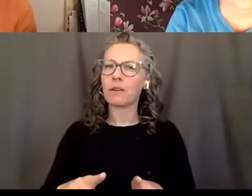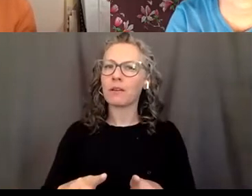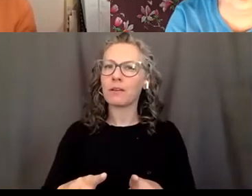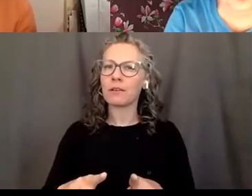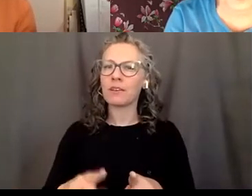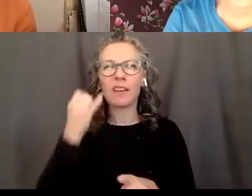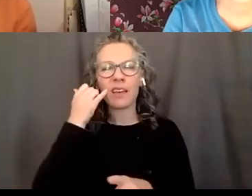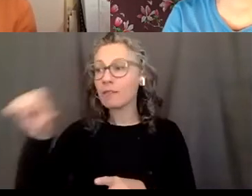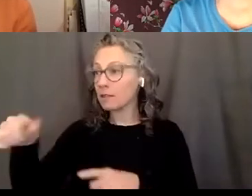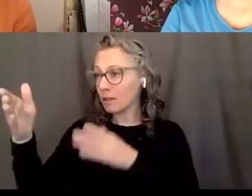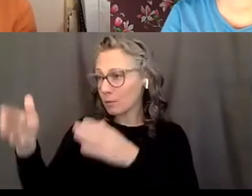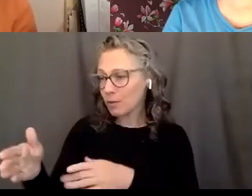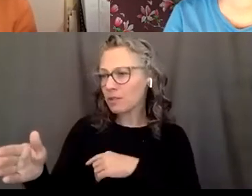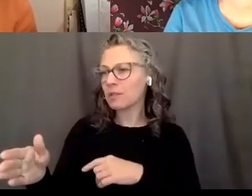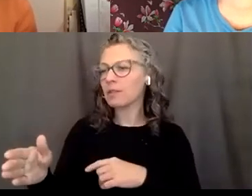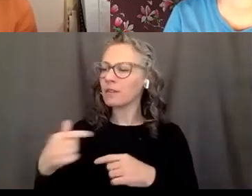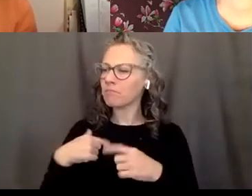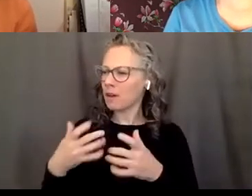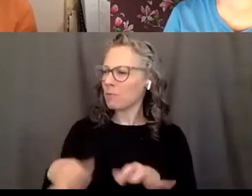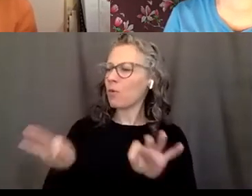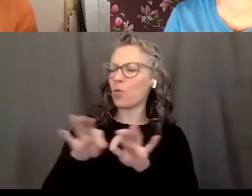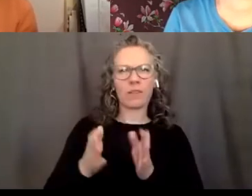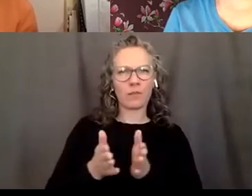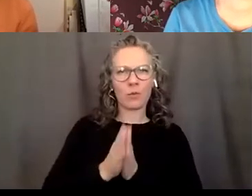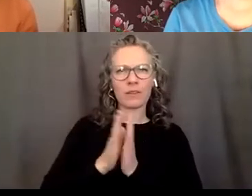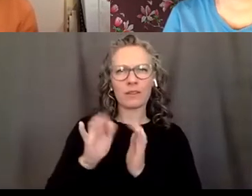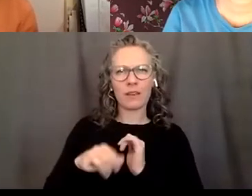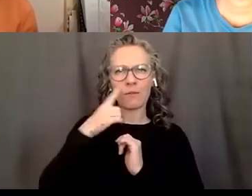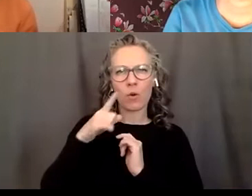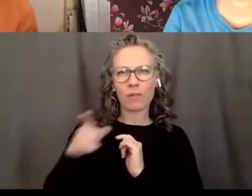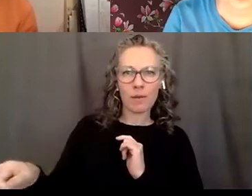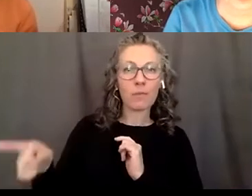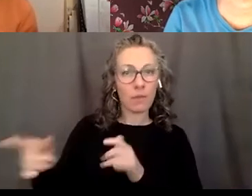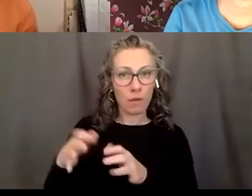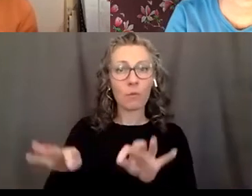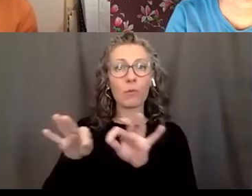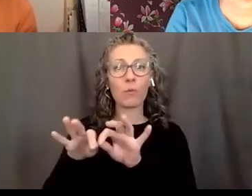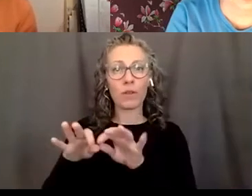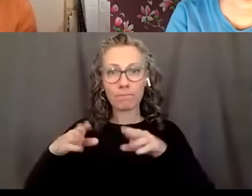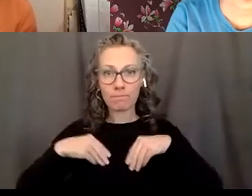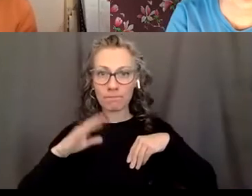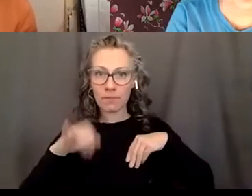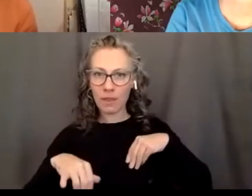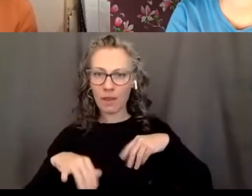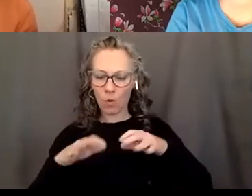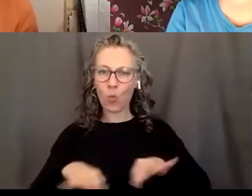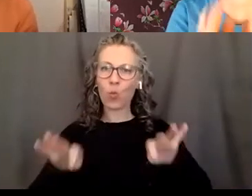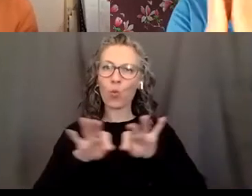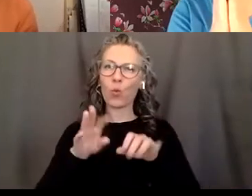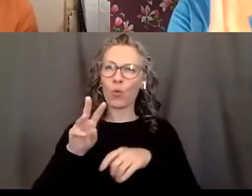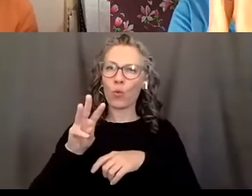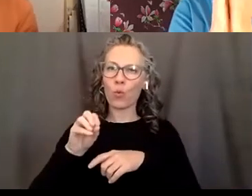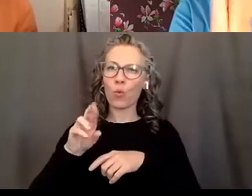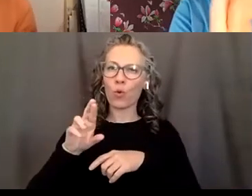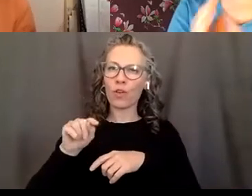else, like I'm worthy of asking for this for them, they're worthy of having it. That sense of worthiness makes a big difference.